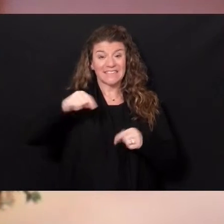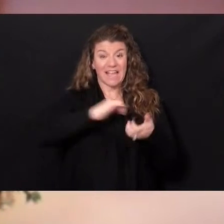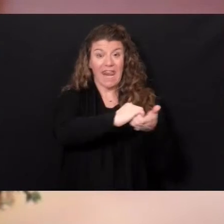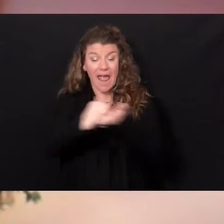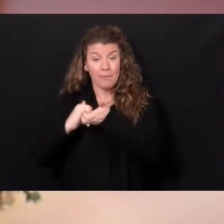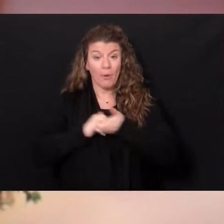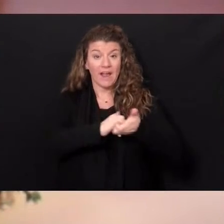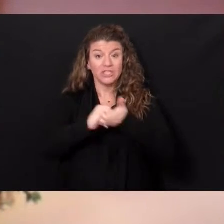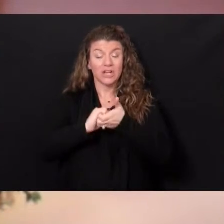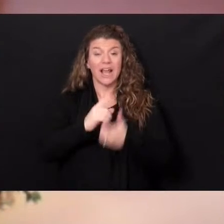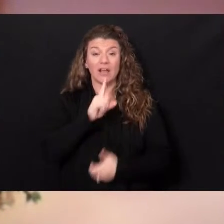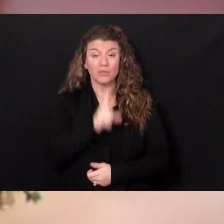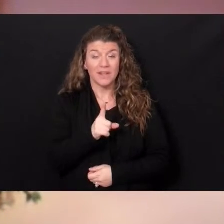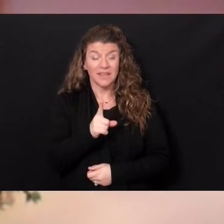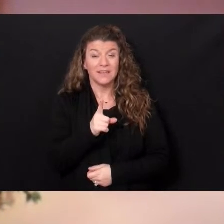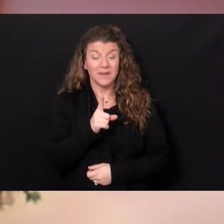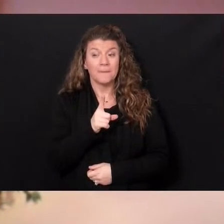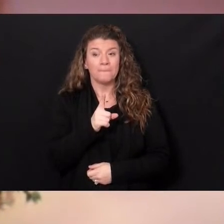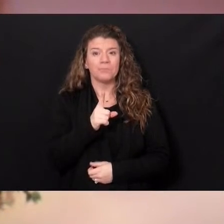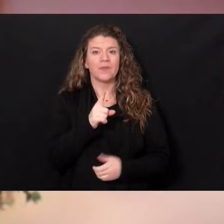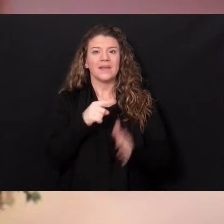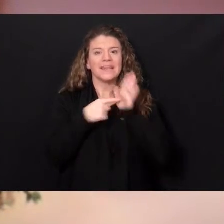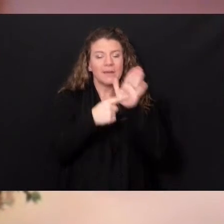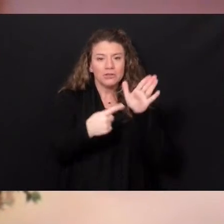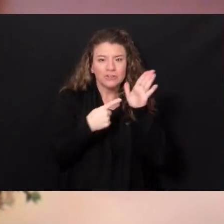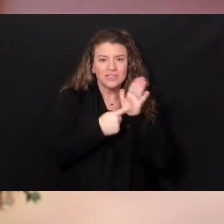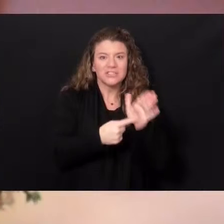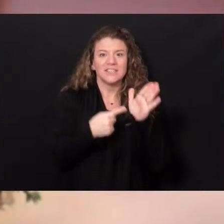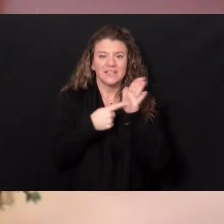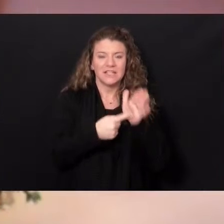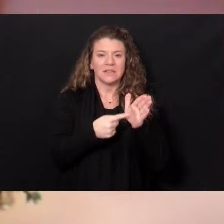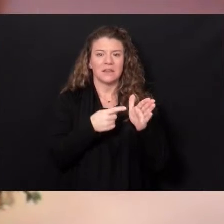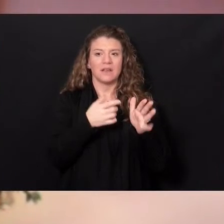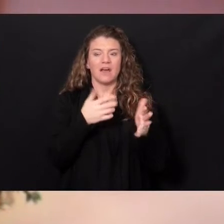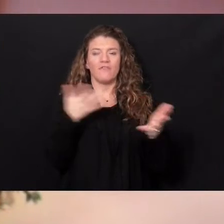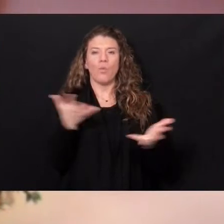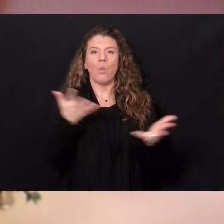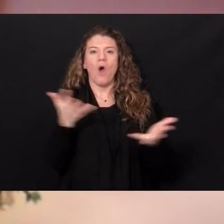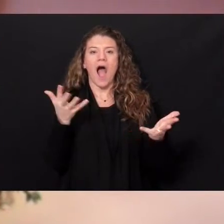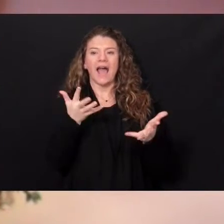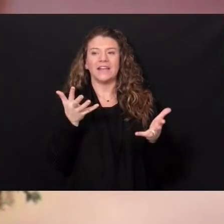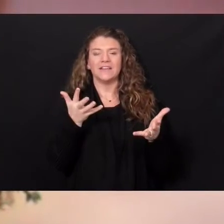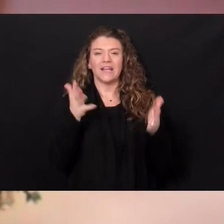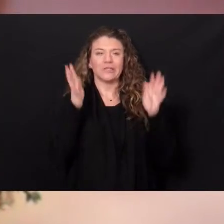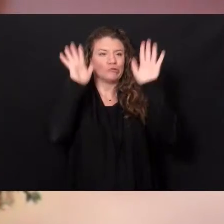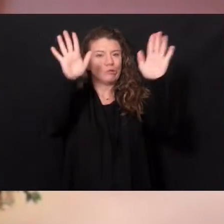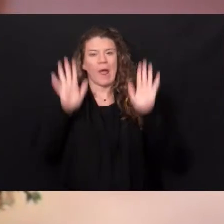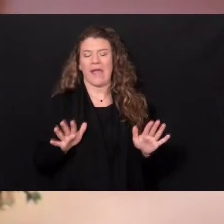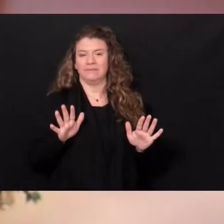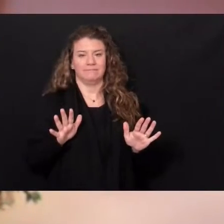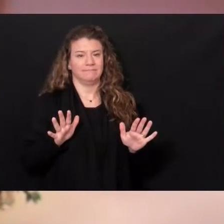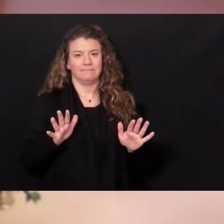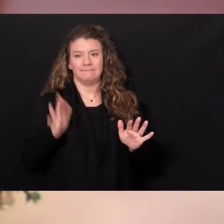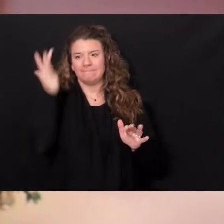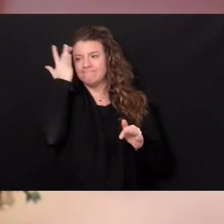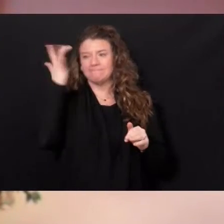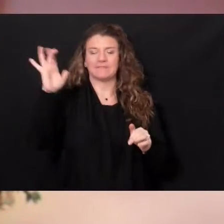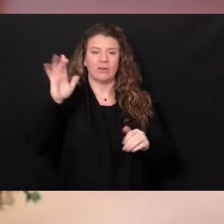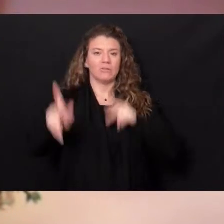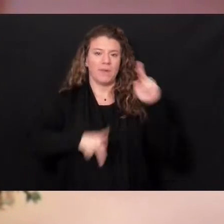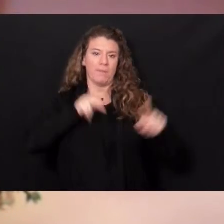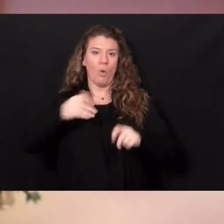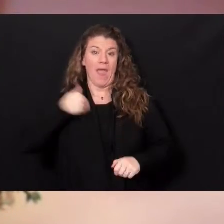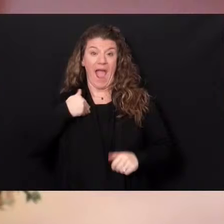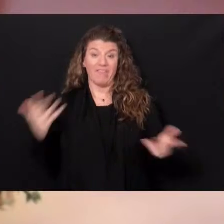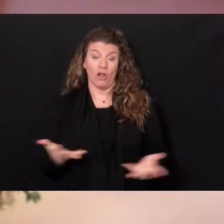is really a demonstration of the great talent we have in the state, the fact